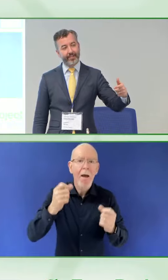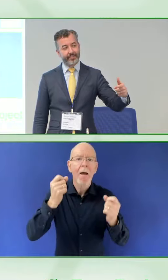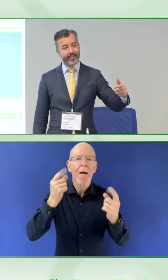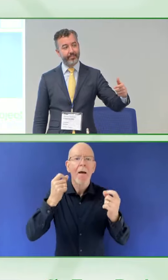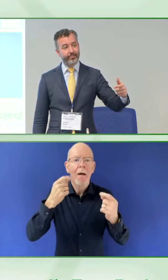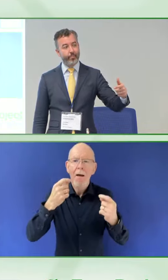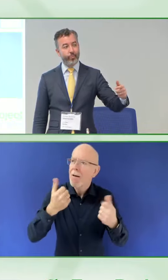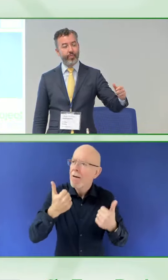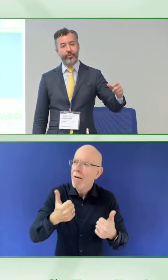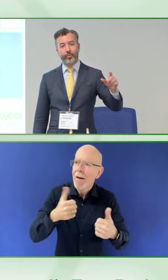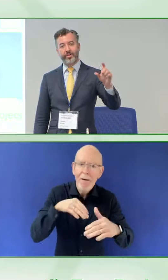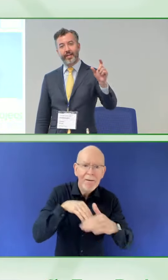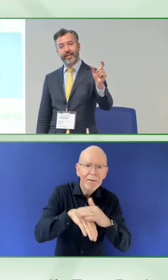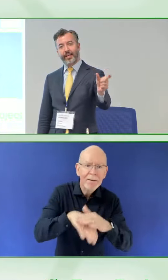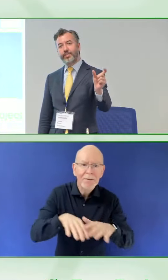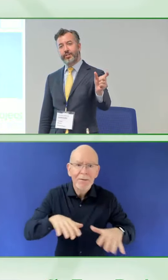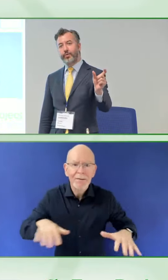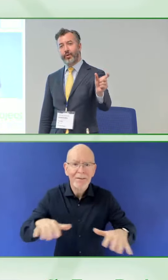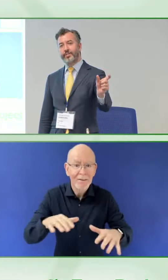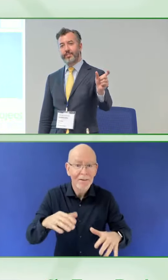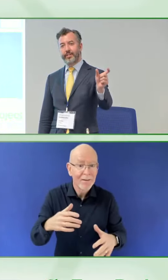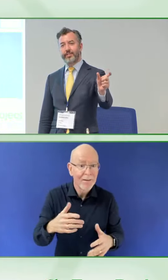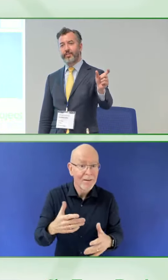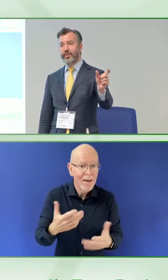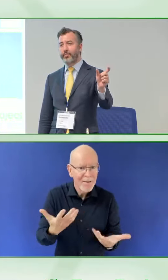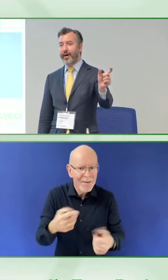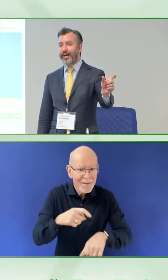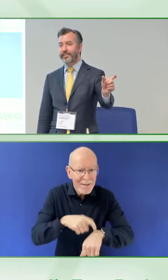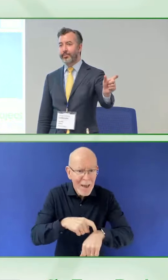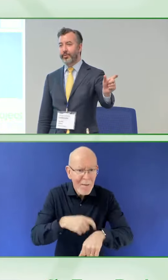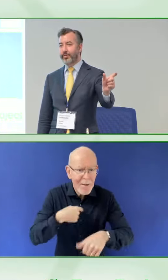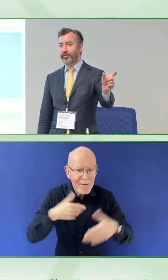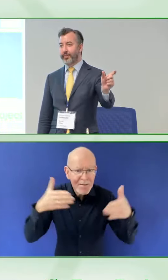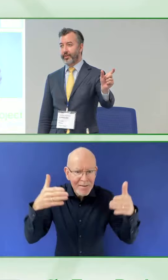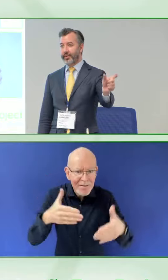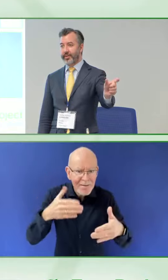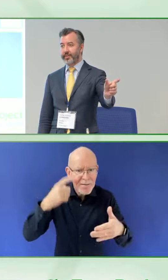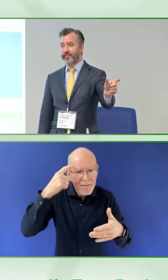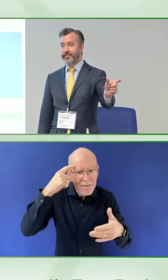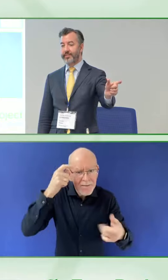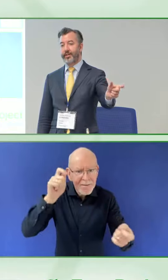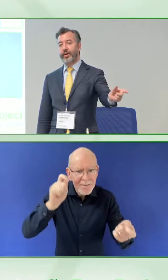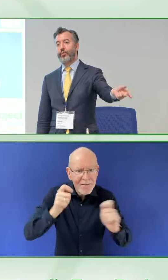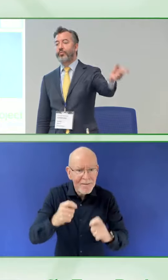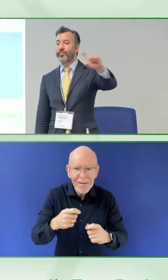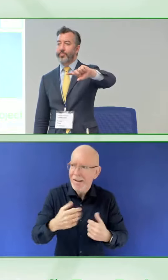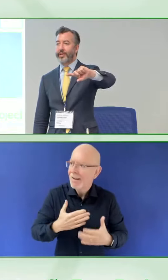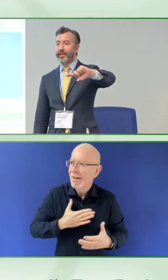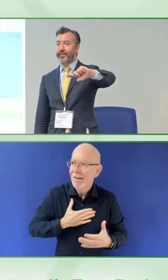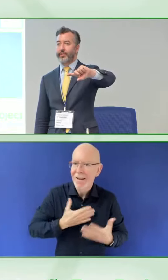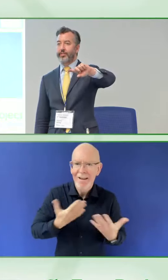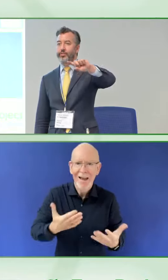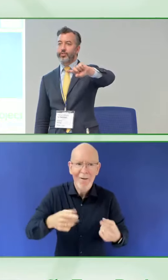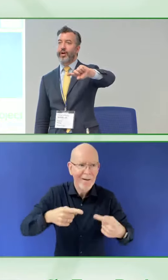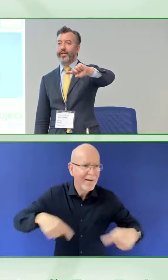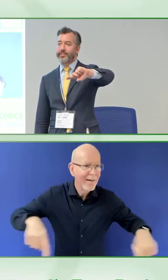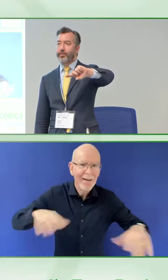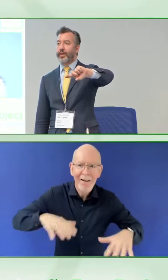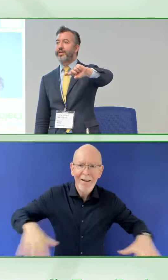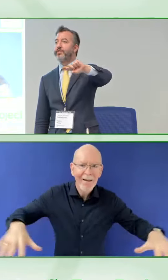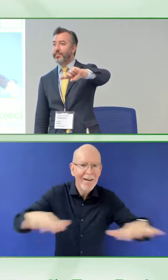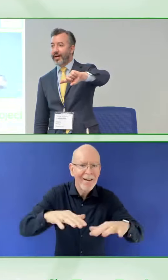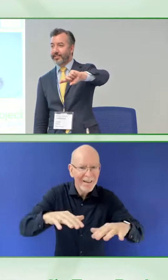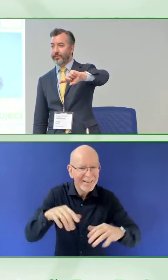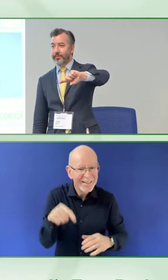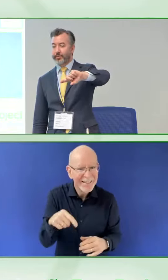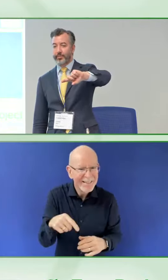solution mindset. So we're taking each of the impossible things, and we're flipping it to trying to see